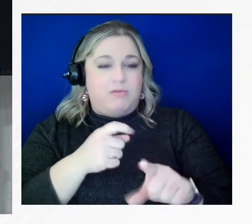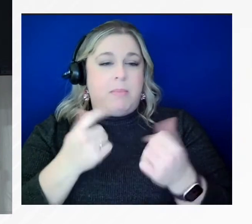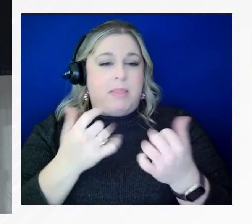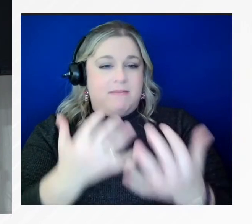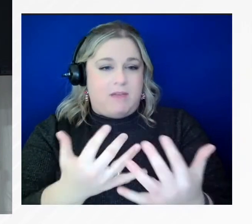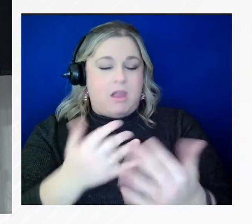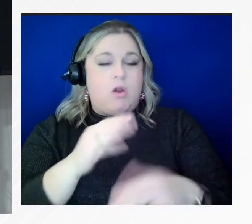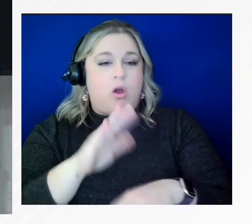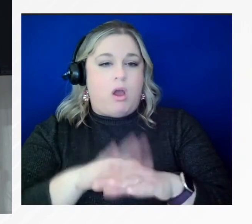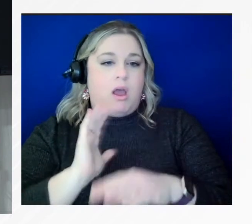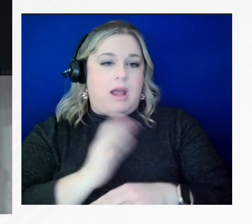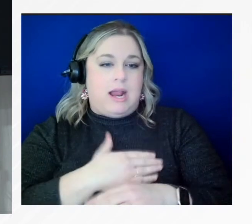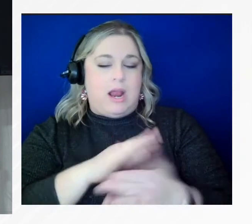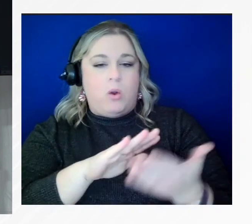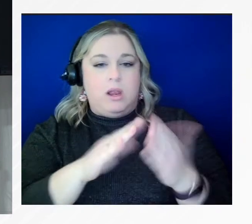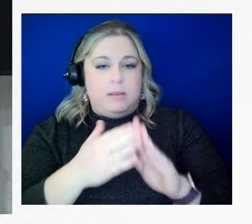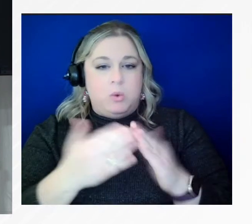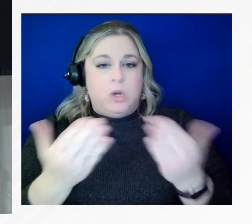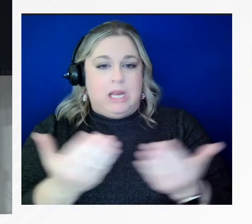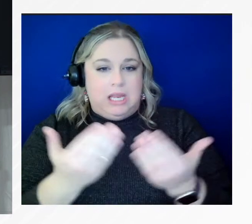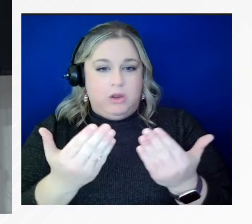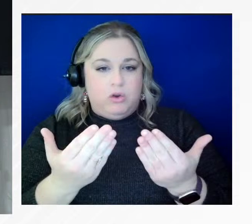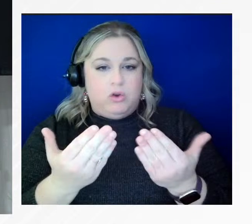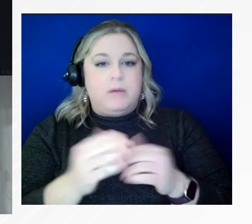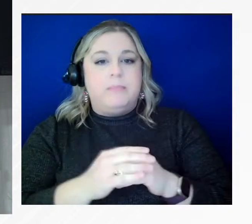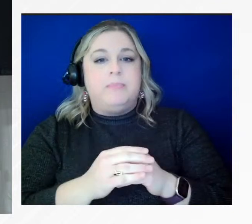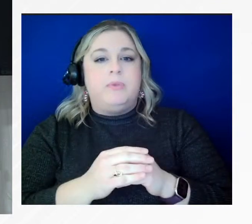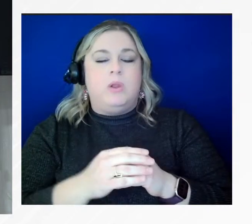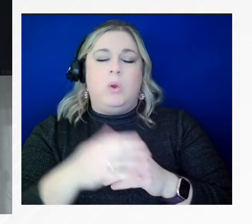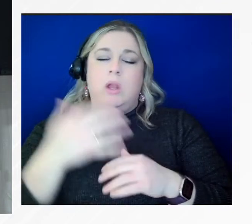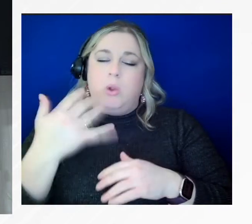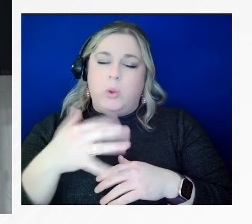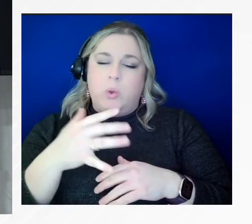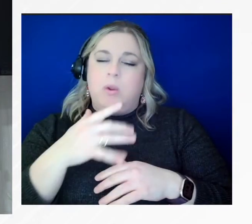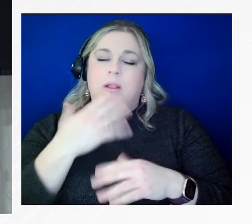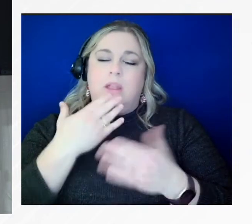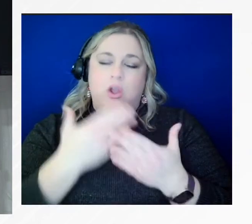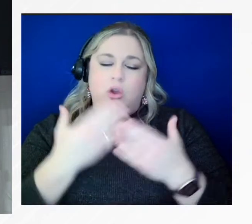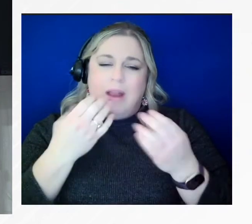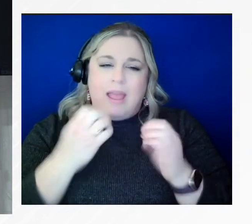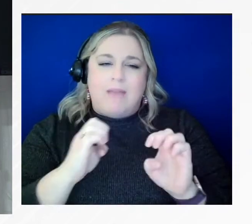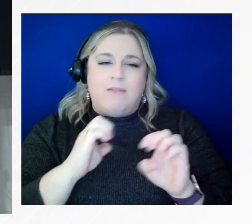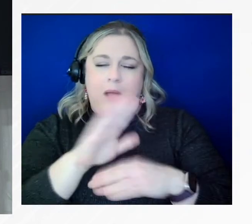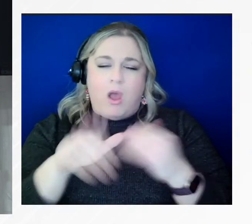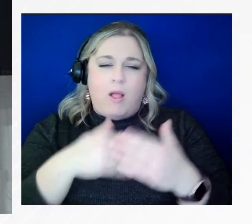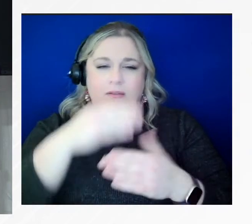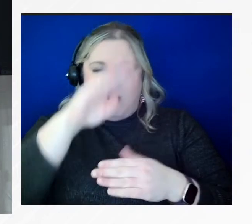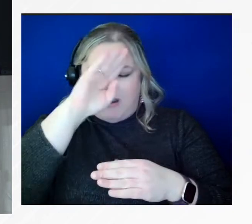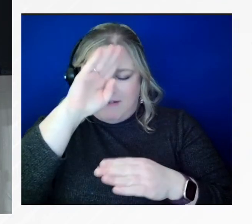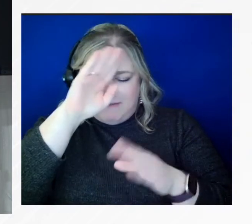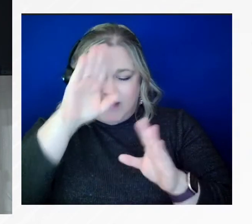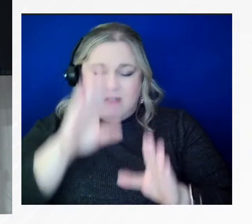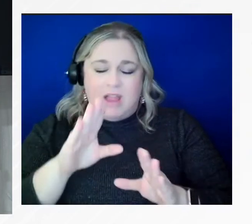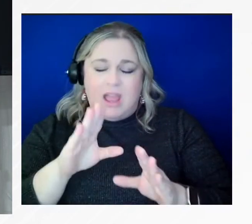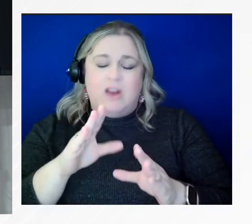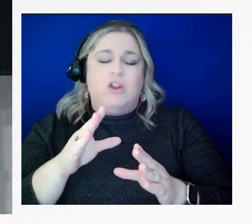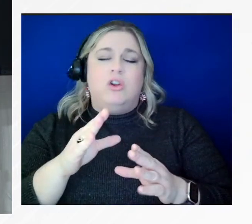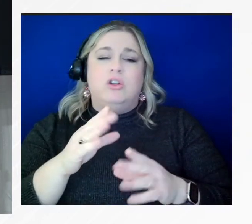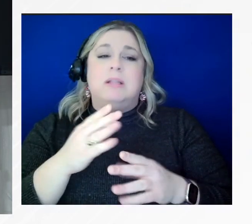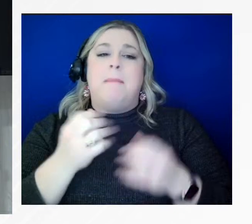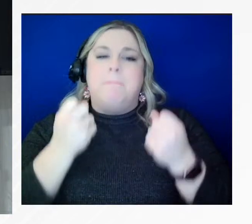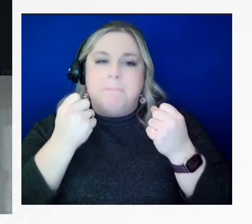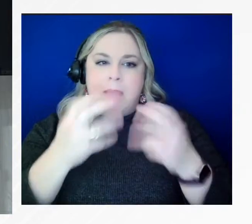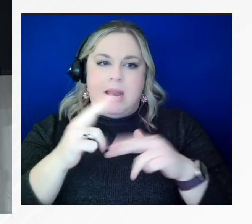our community here. There was a valiant effort by firefighters and many structures were saved. However, during